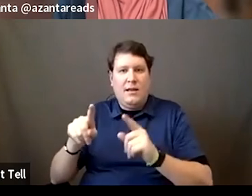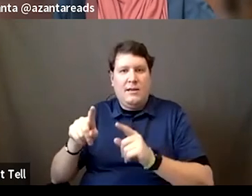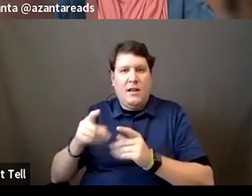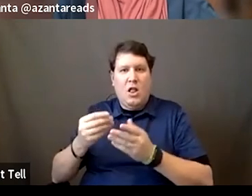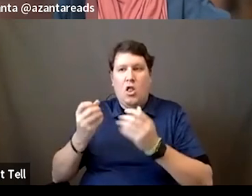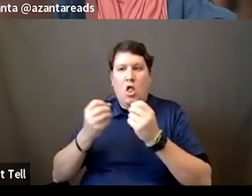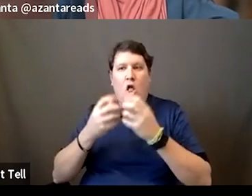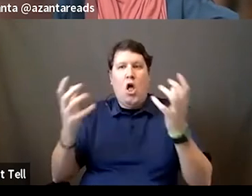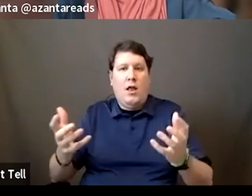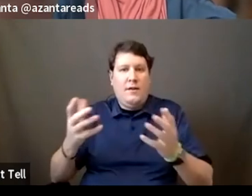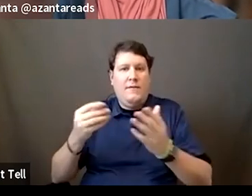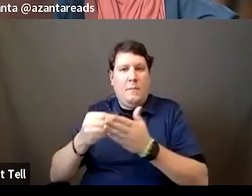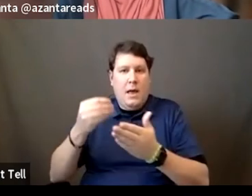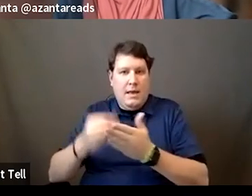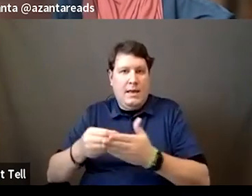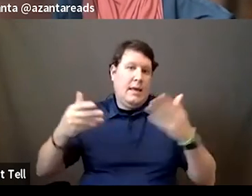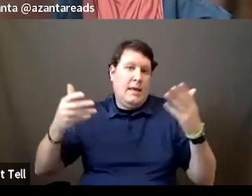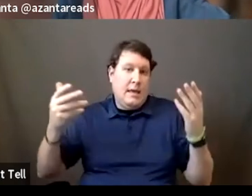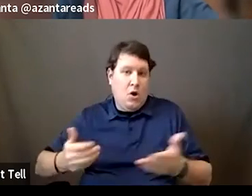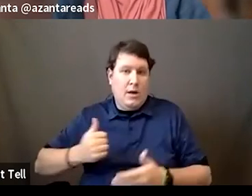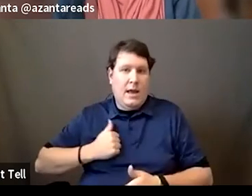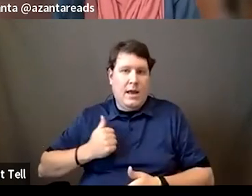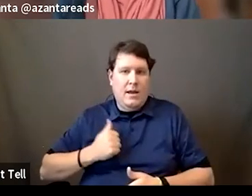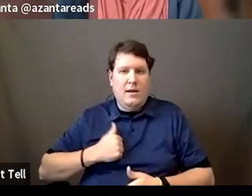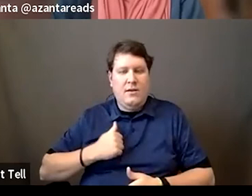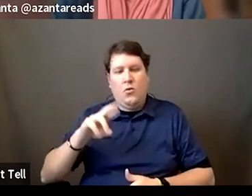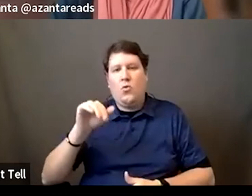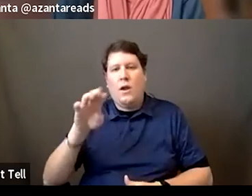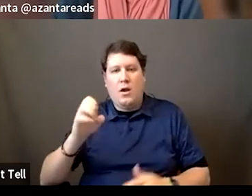paid opportunities in Canada as of now. Hopefully that changes in the future.